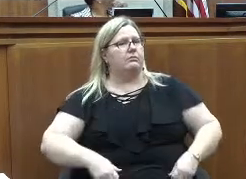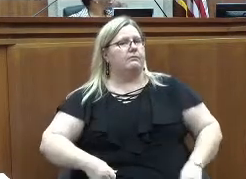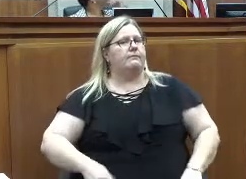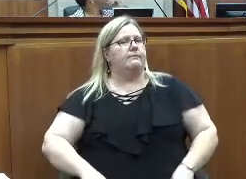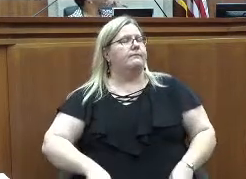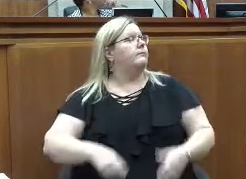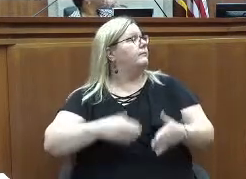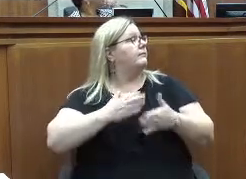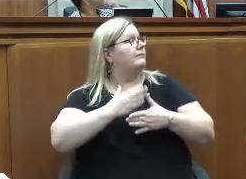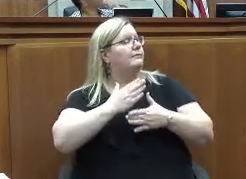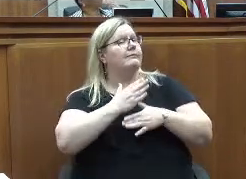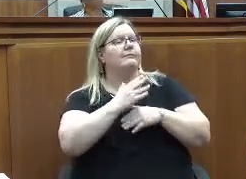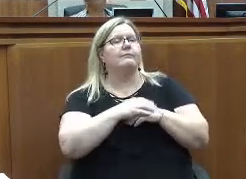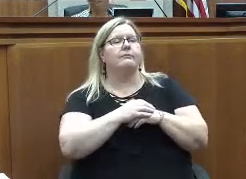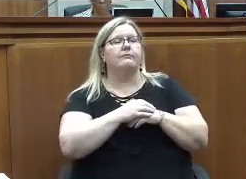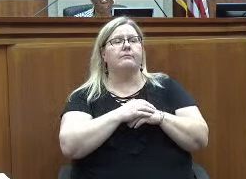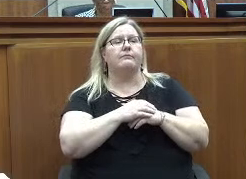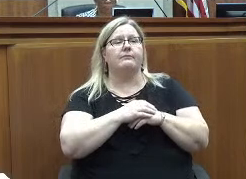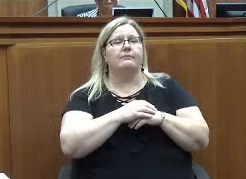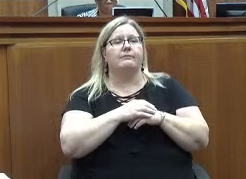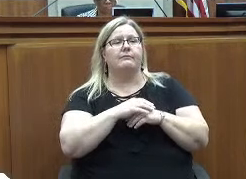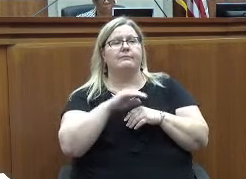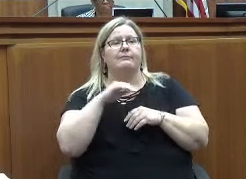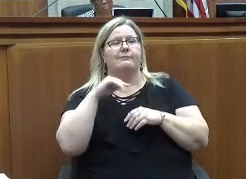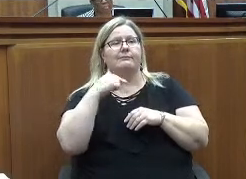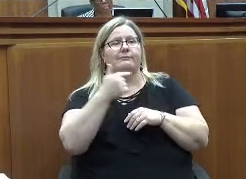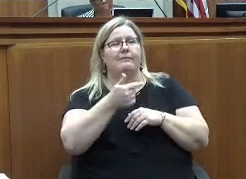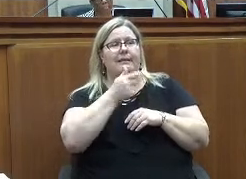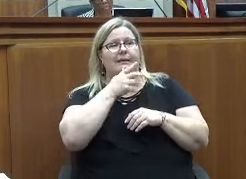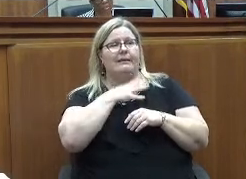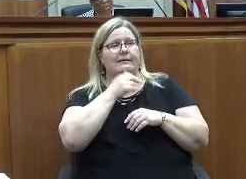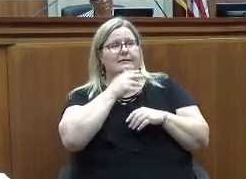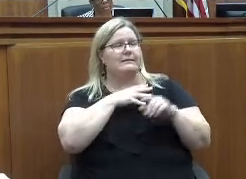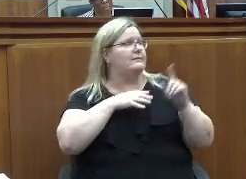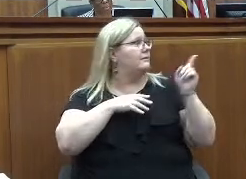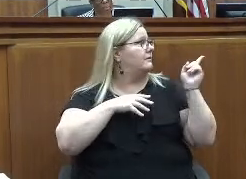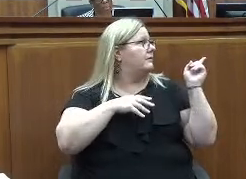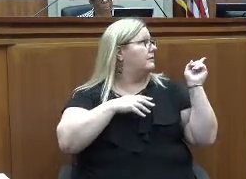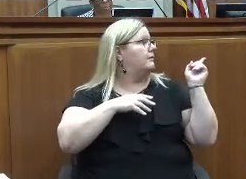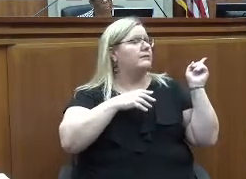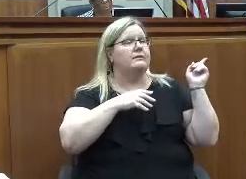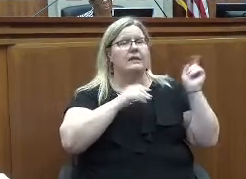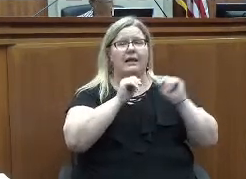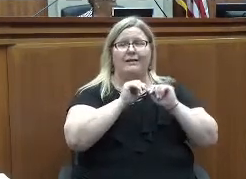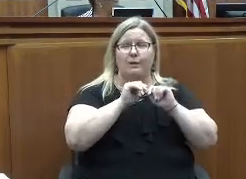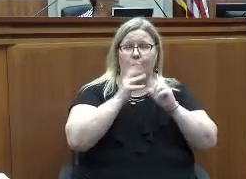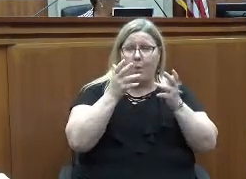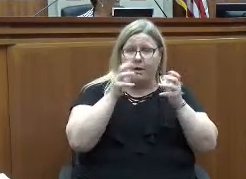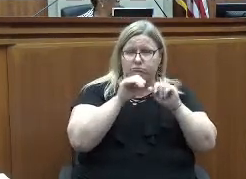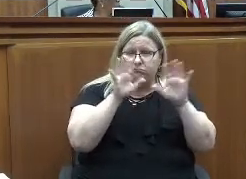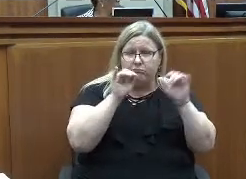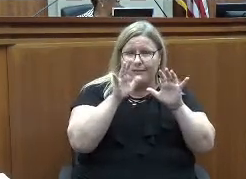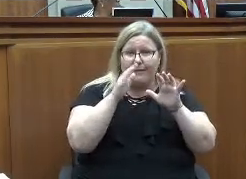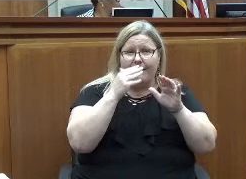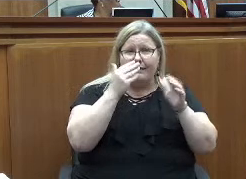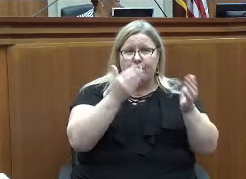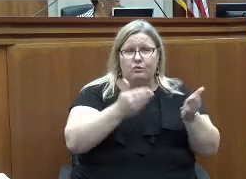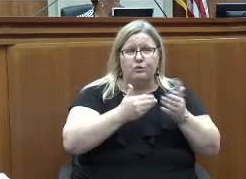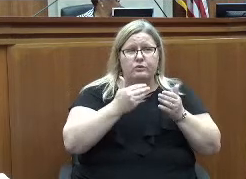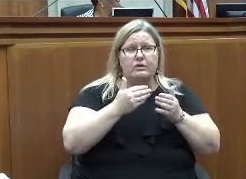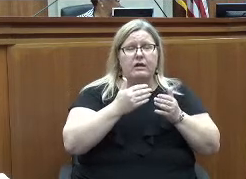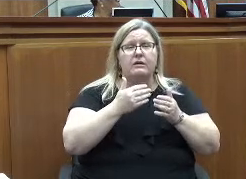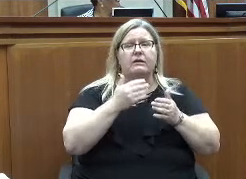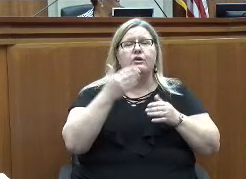All right, and I'll turn it over to these ladies. Just as a point of clarity, they are introducing, you're welcome to